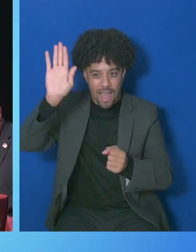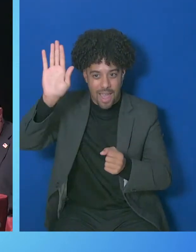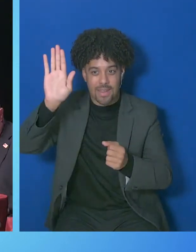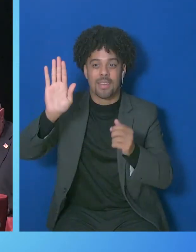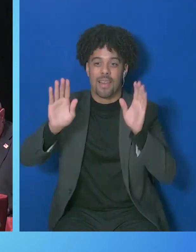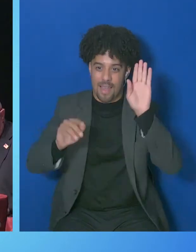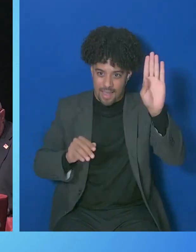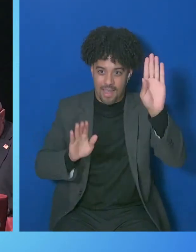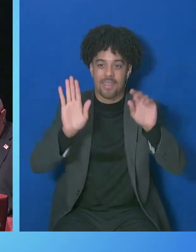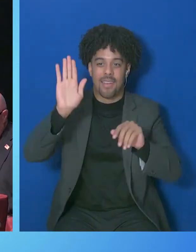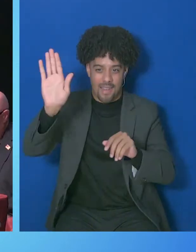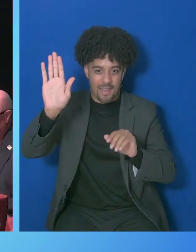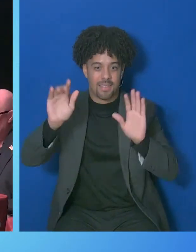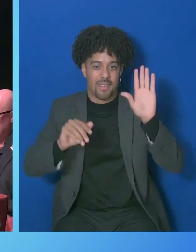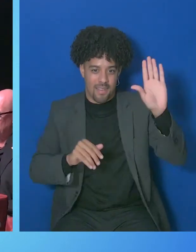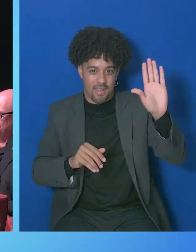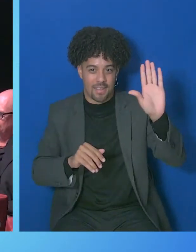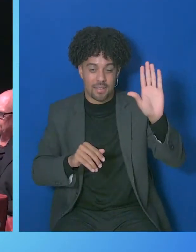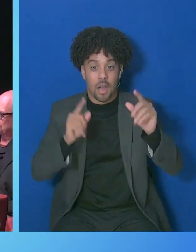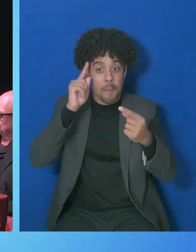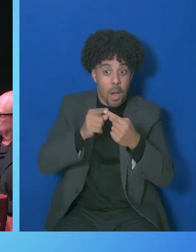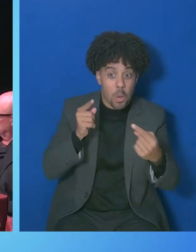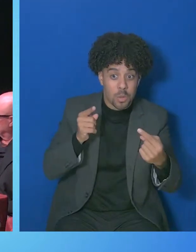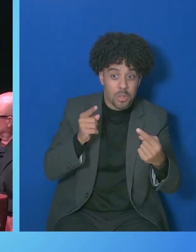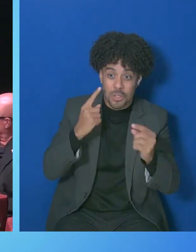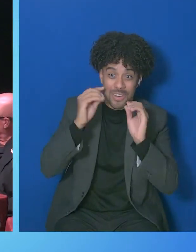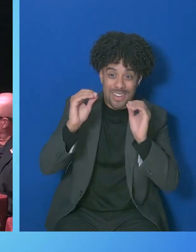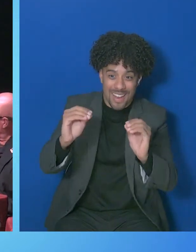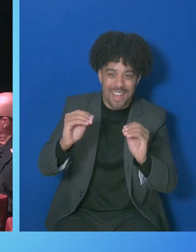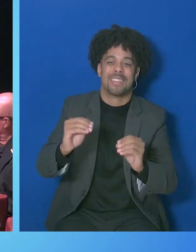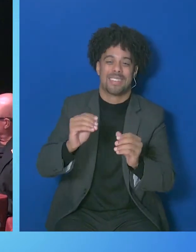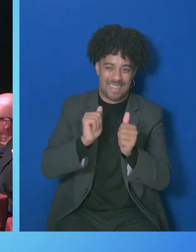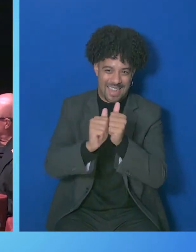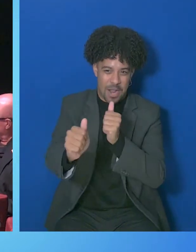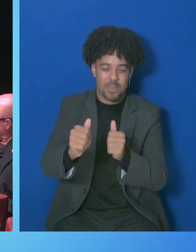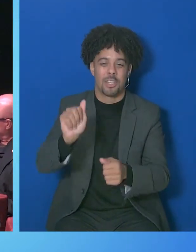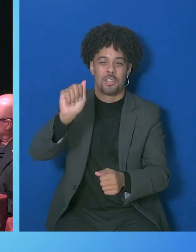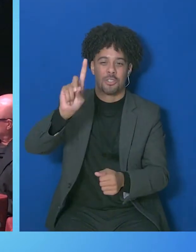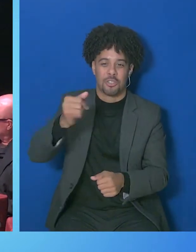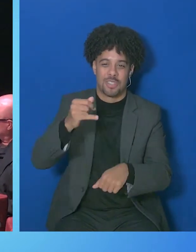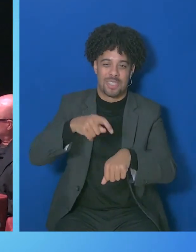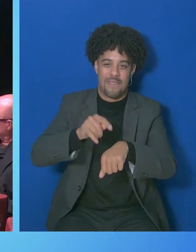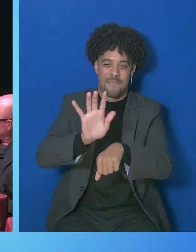Aye. Aye. Opposed? Hearing none, motion carries. We are adjourned at